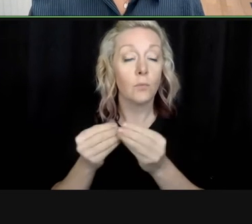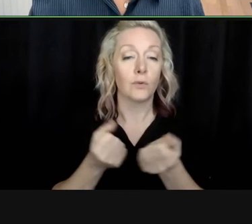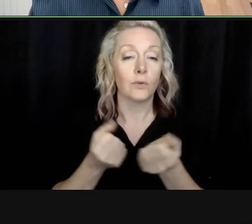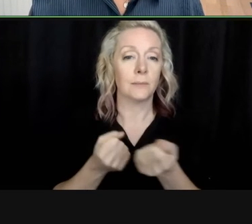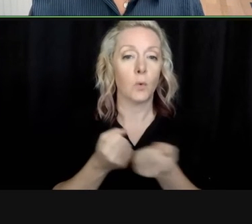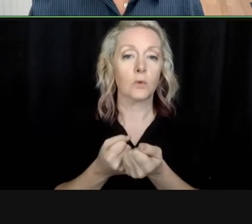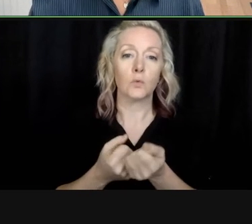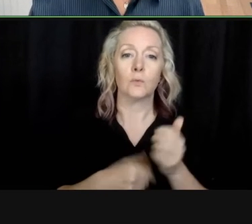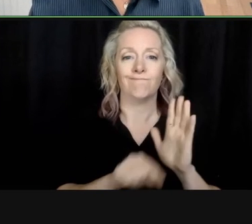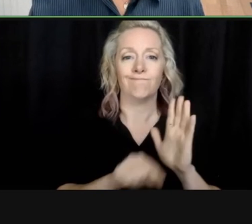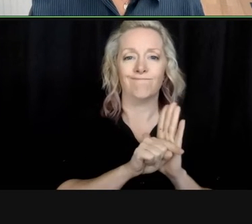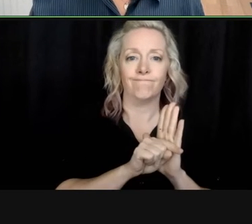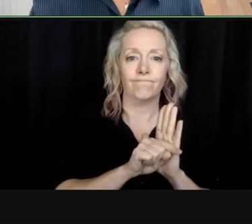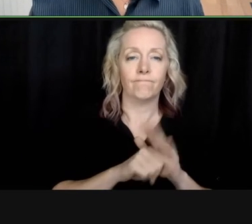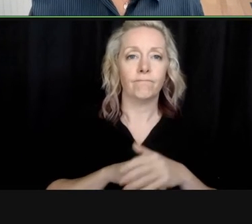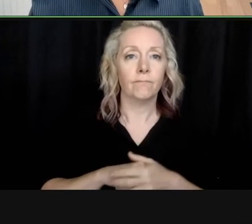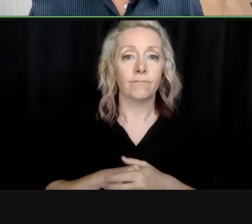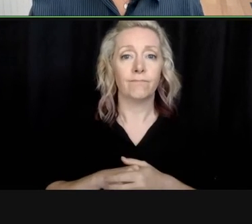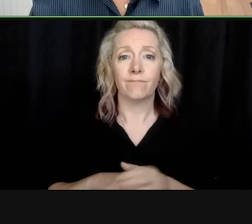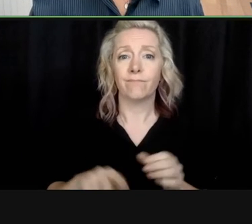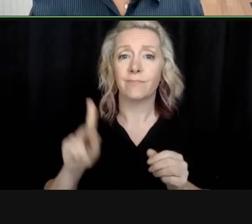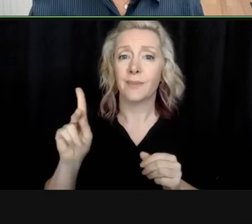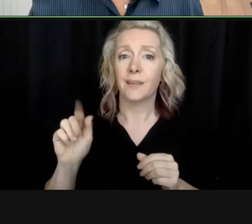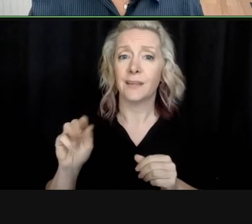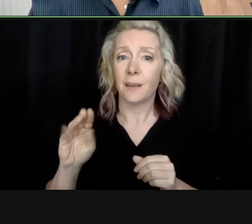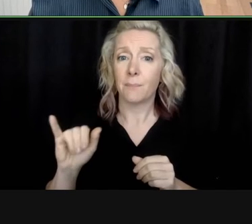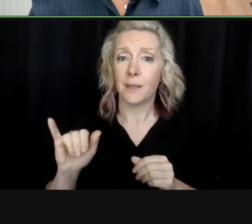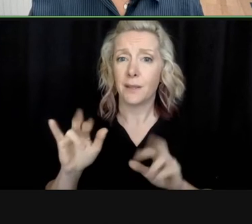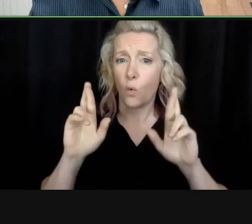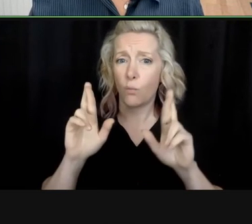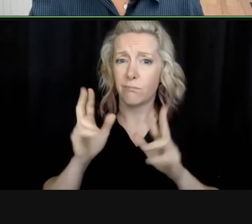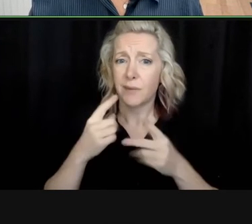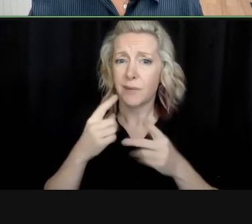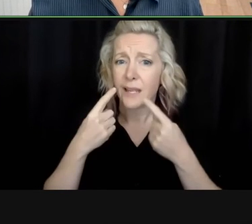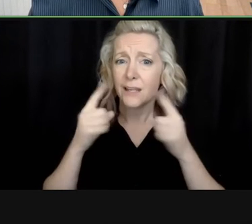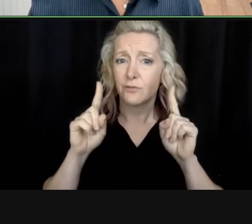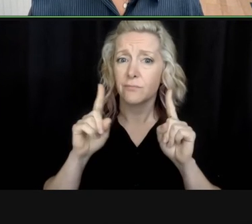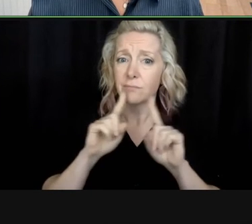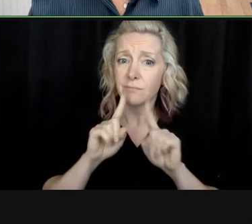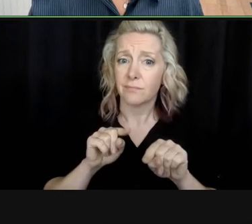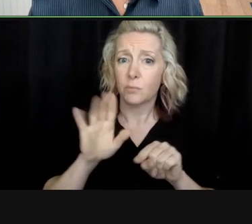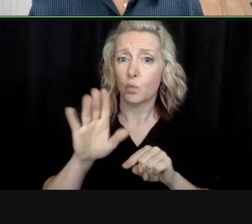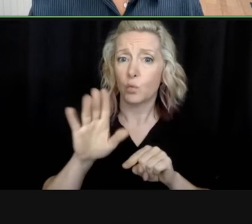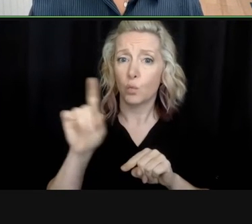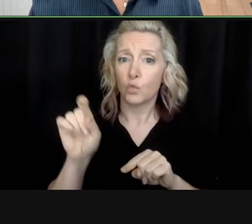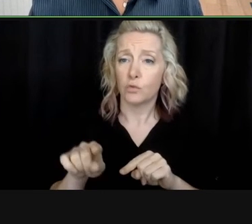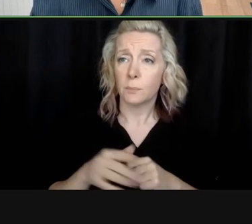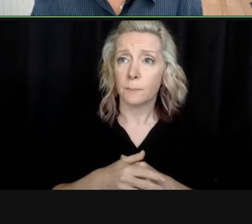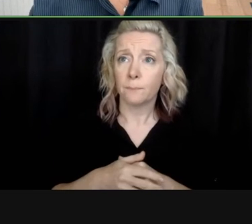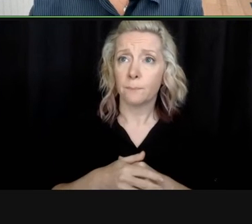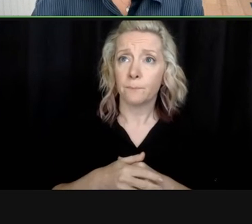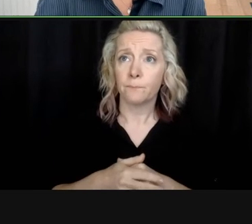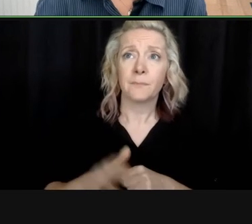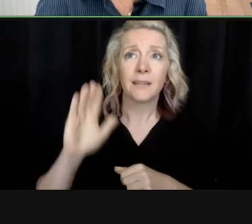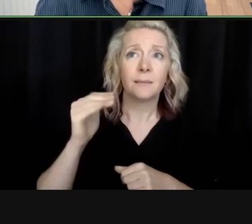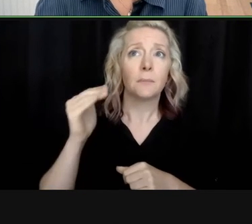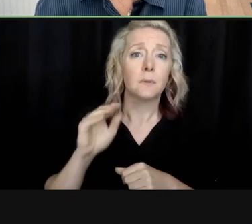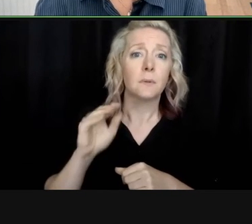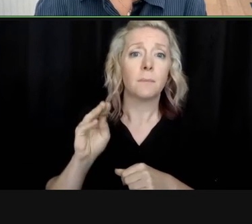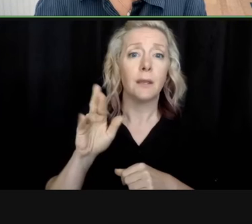Um, so Cami, I hope that kind of answers your question. And then Mary has a question: how